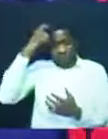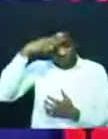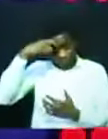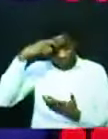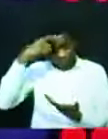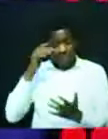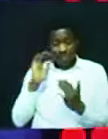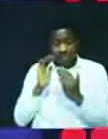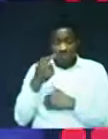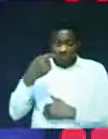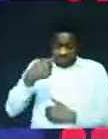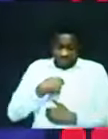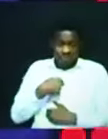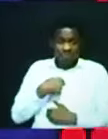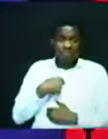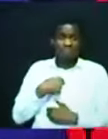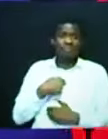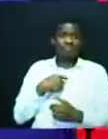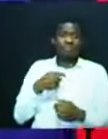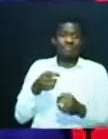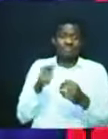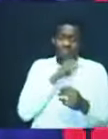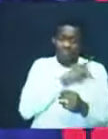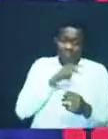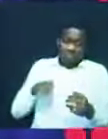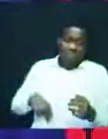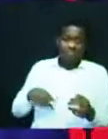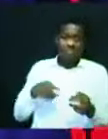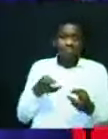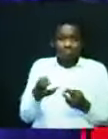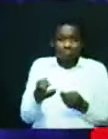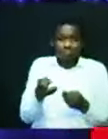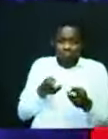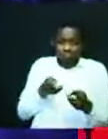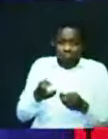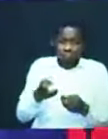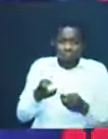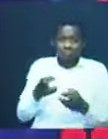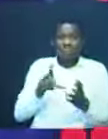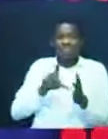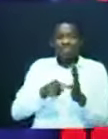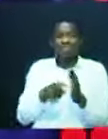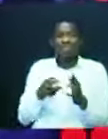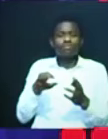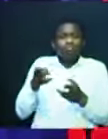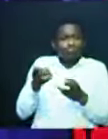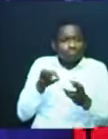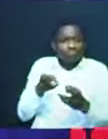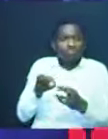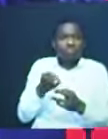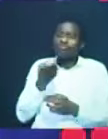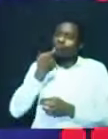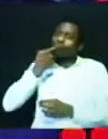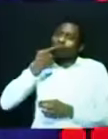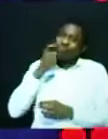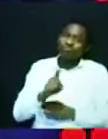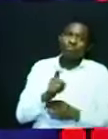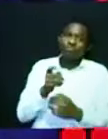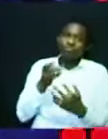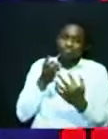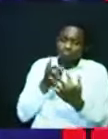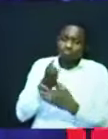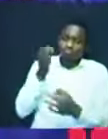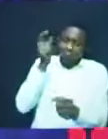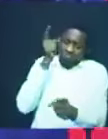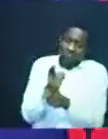rulers issue decrees that are just. Na trust am no e kasa afa nyansa won no. O se me so na